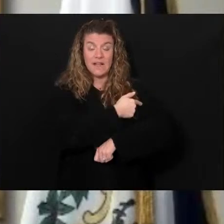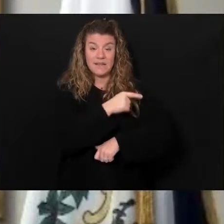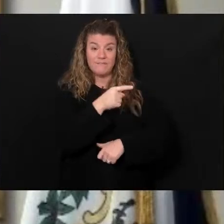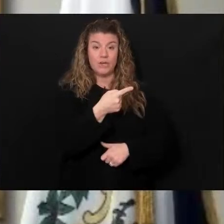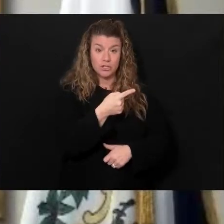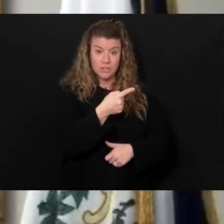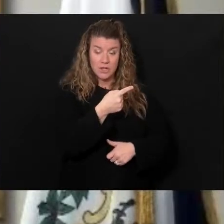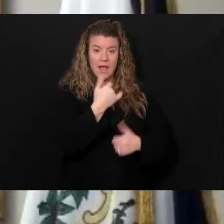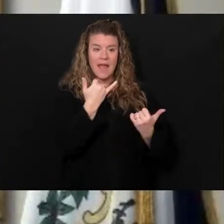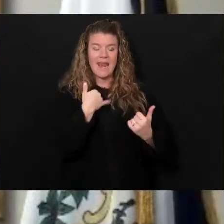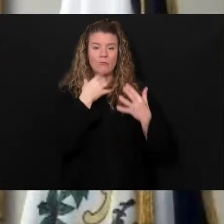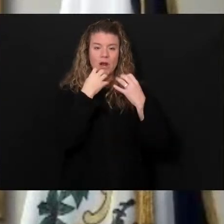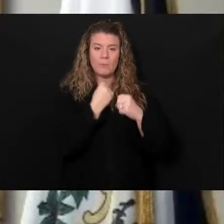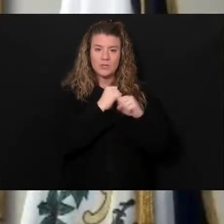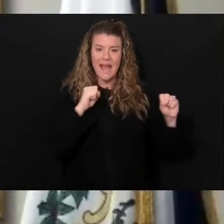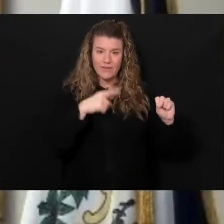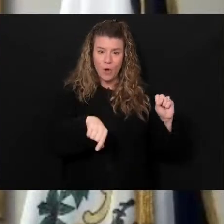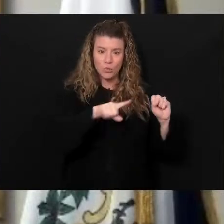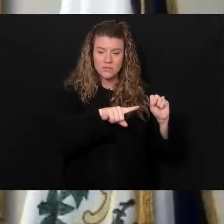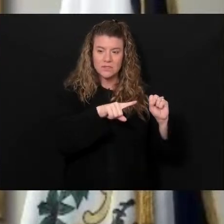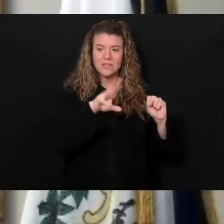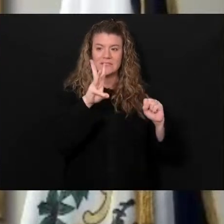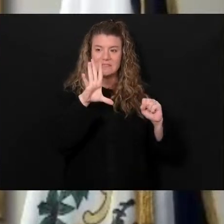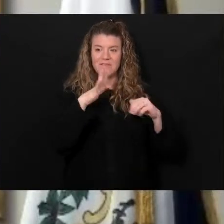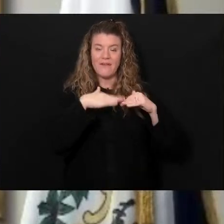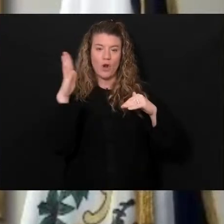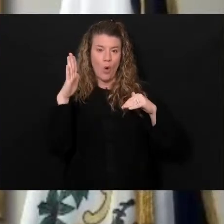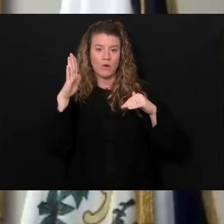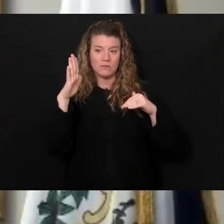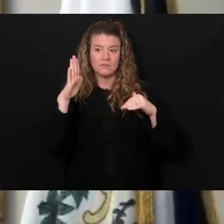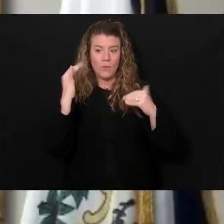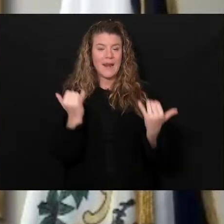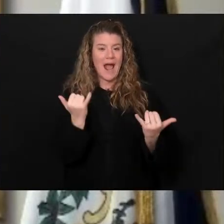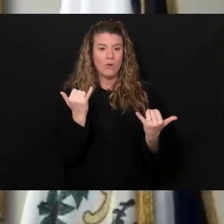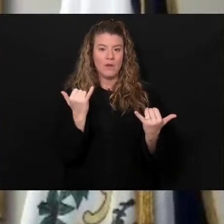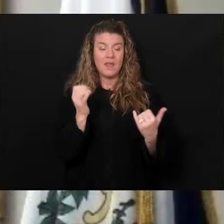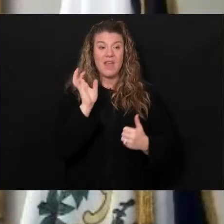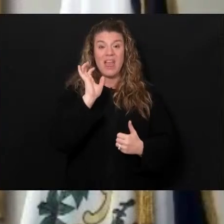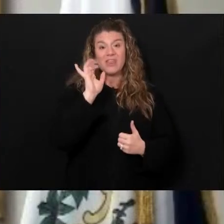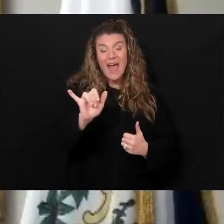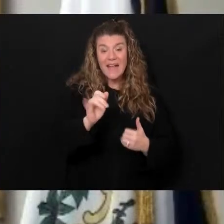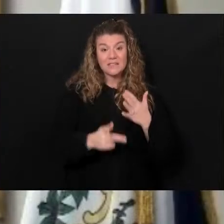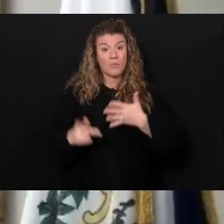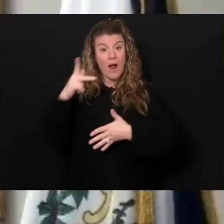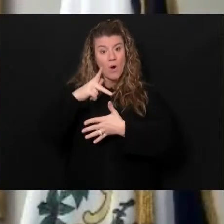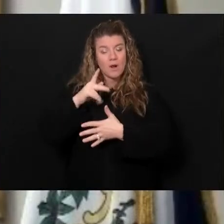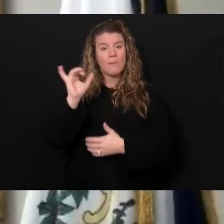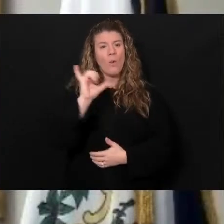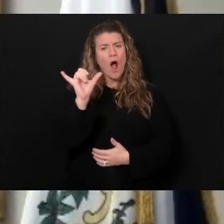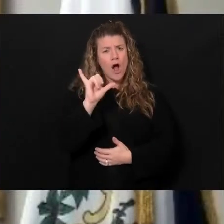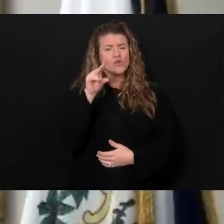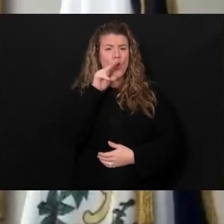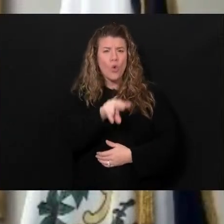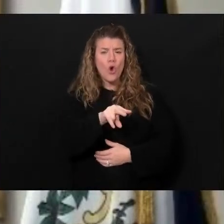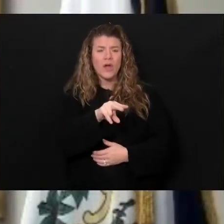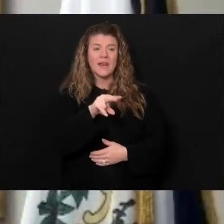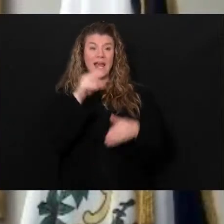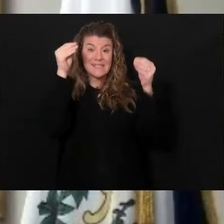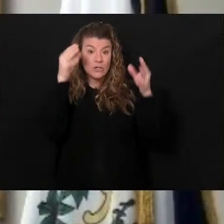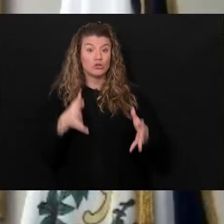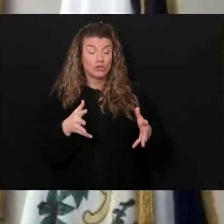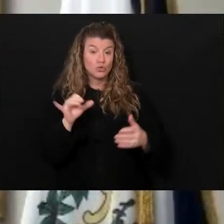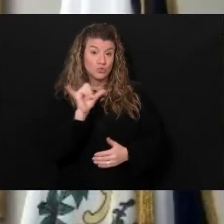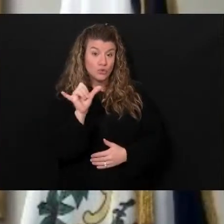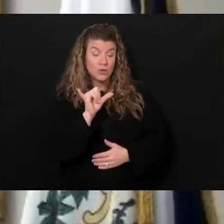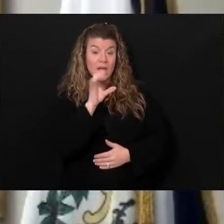we're trying to protect those 65 and over at this point. So that's the priority, but we're also prioritizing teachers age